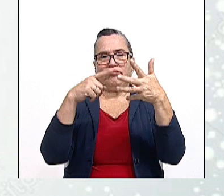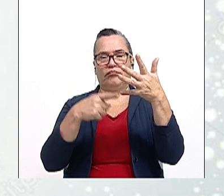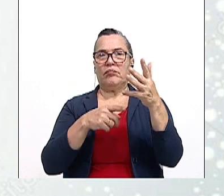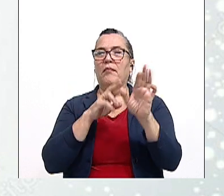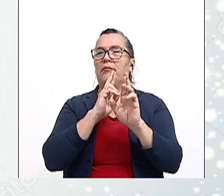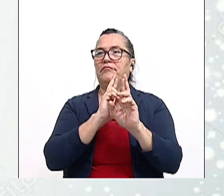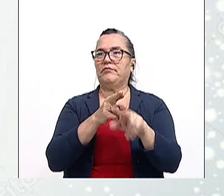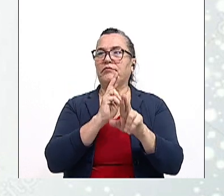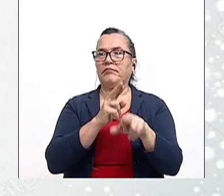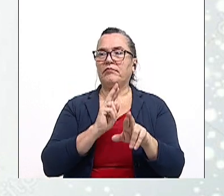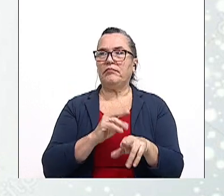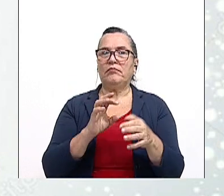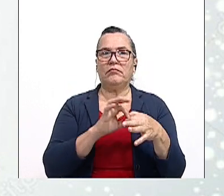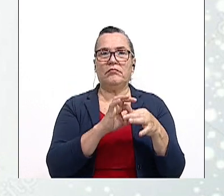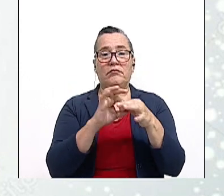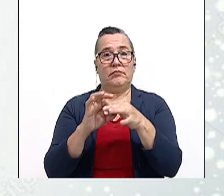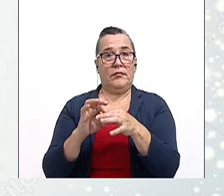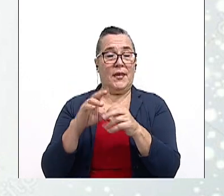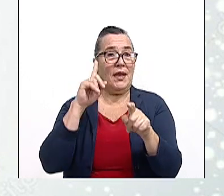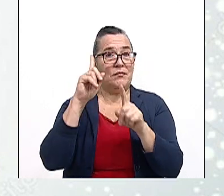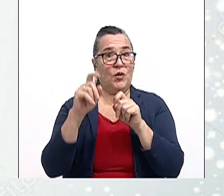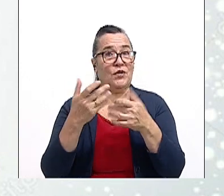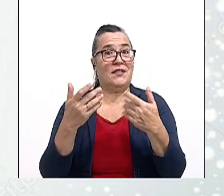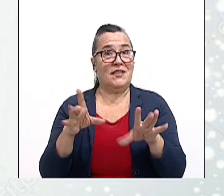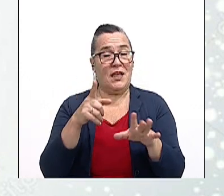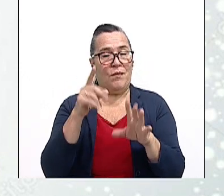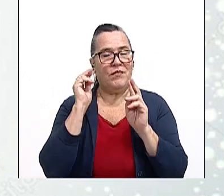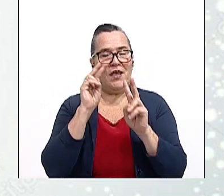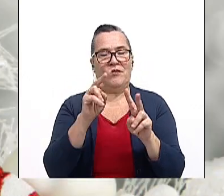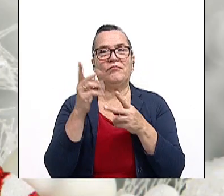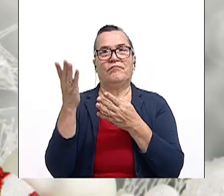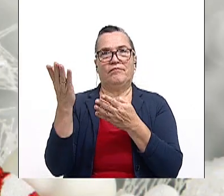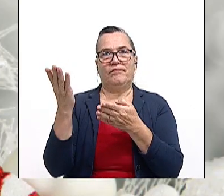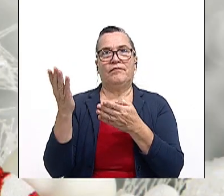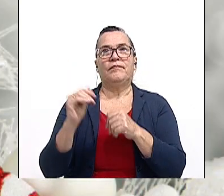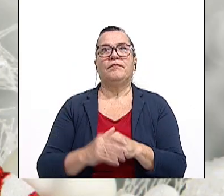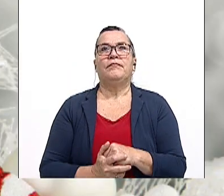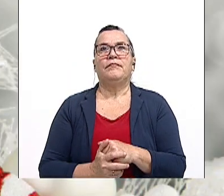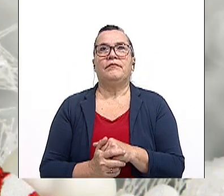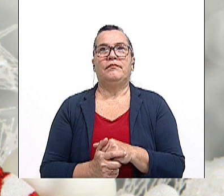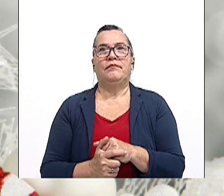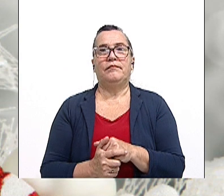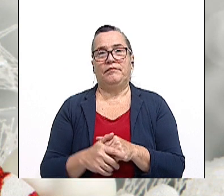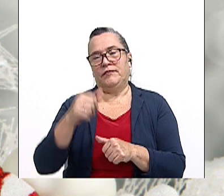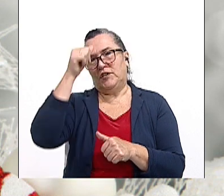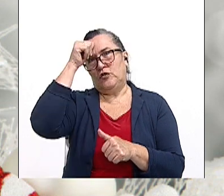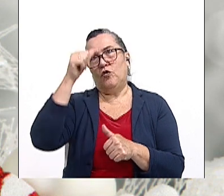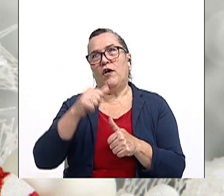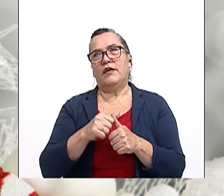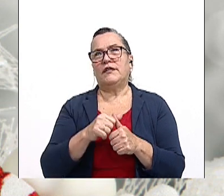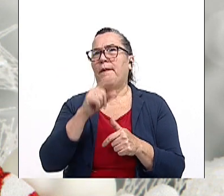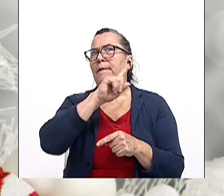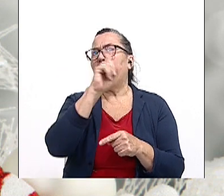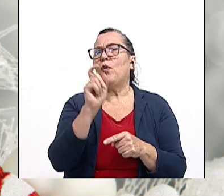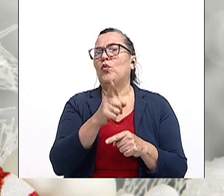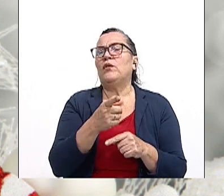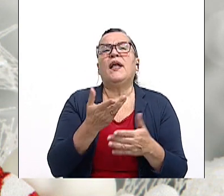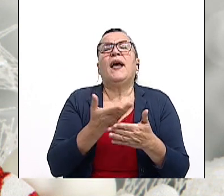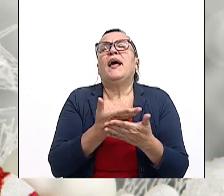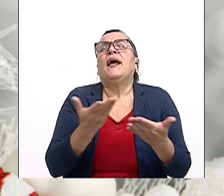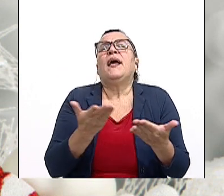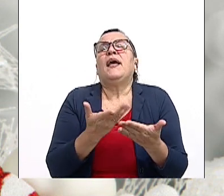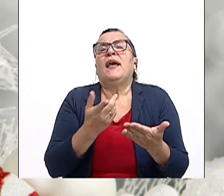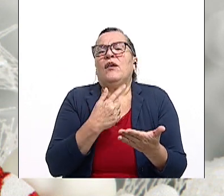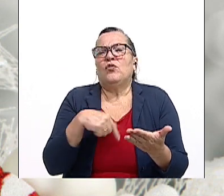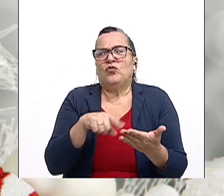answers about the questions that you already watched. Okay, so remember that the first question was, what